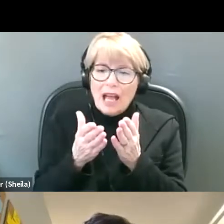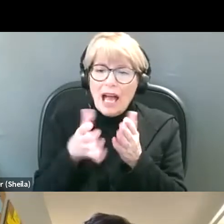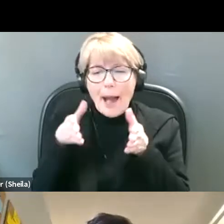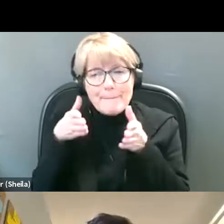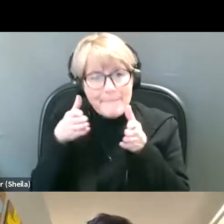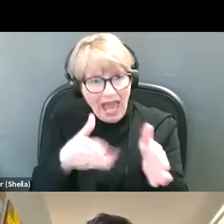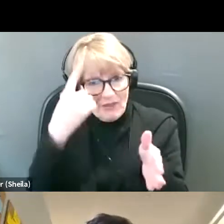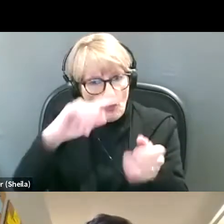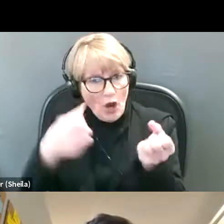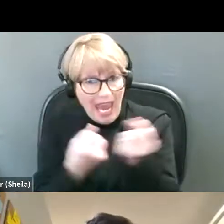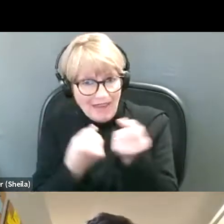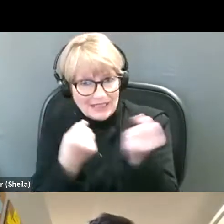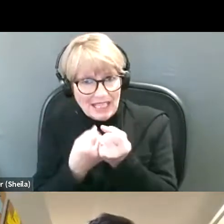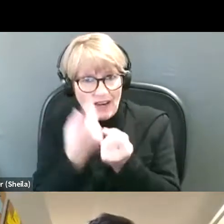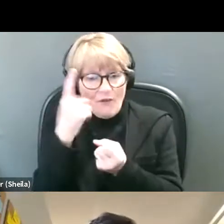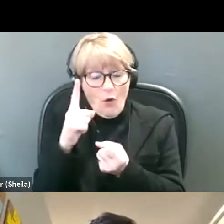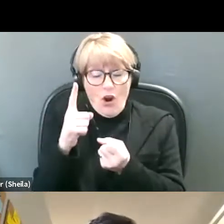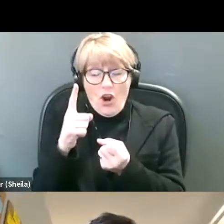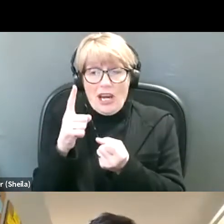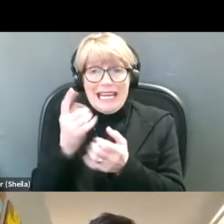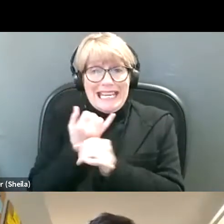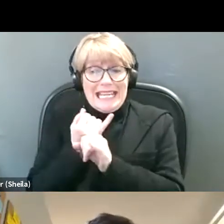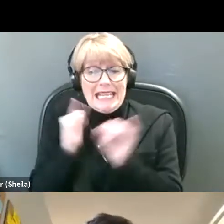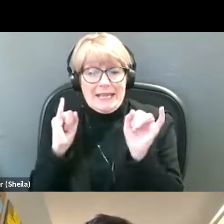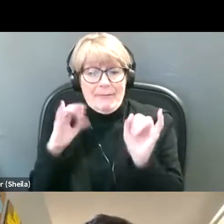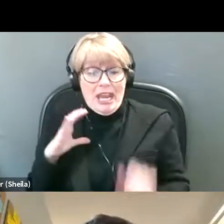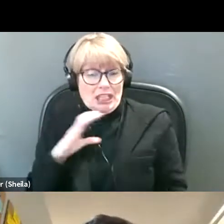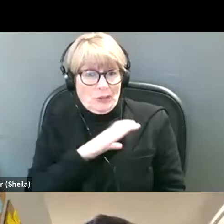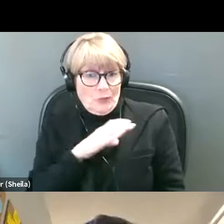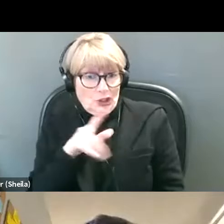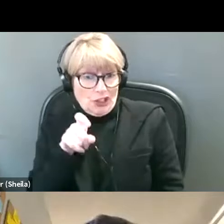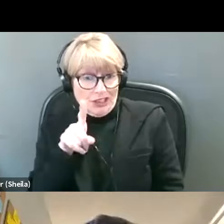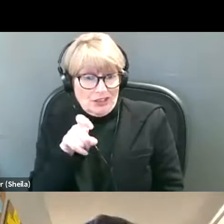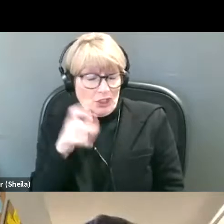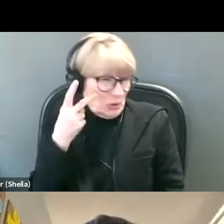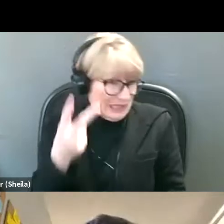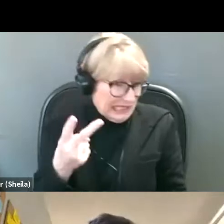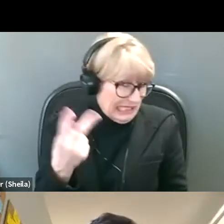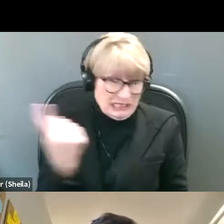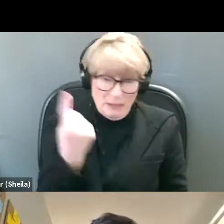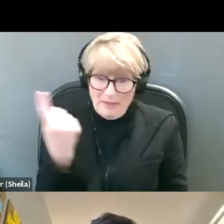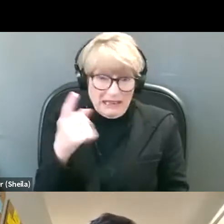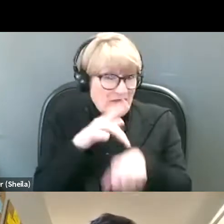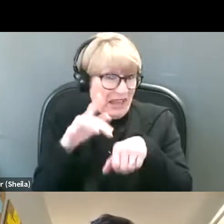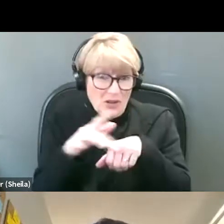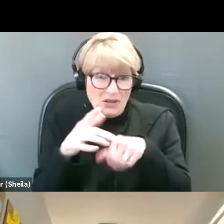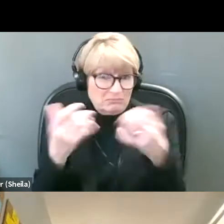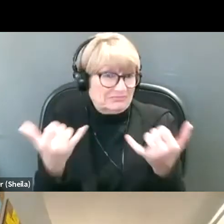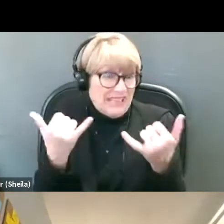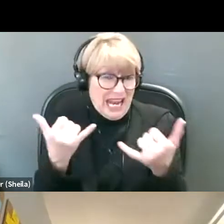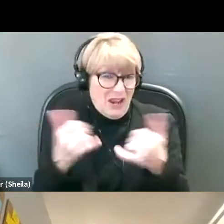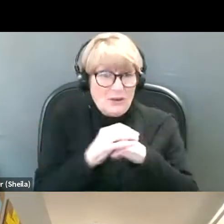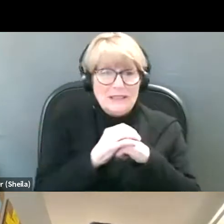for advocacy for an independent commission? Do you see anything at this time?